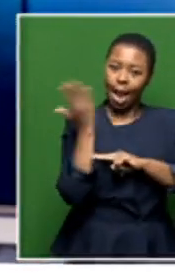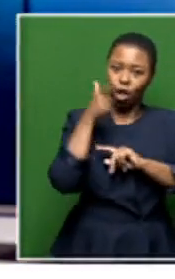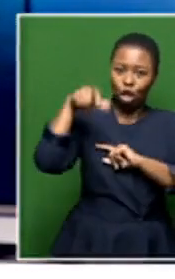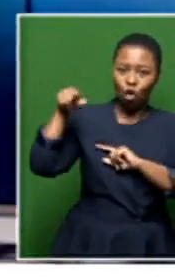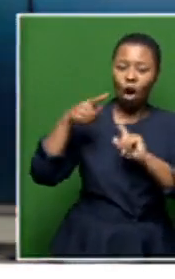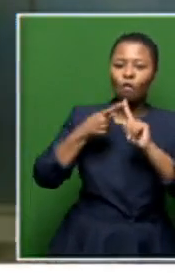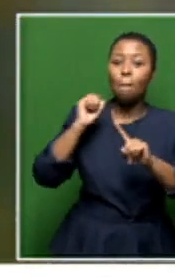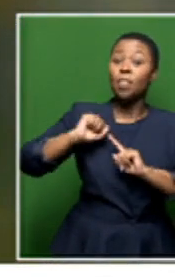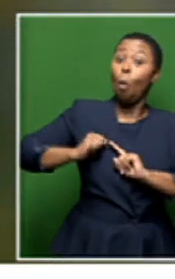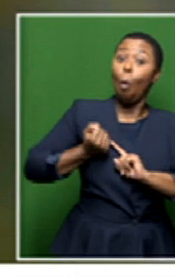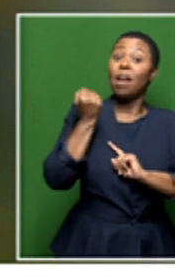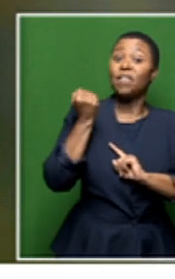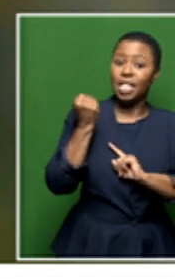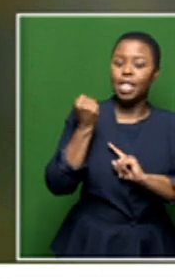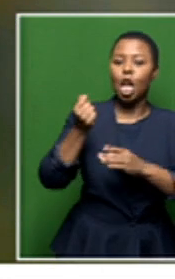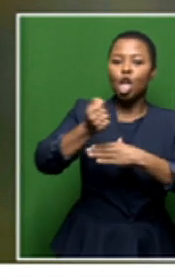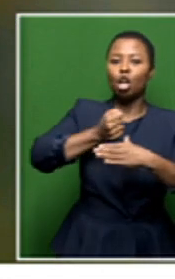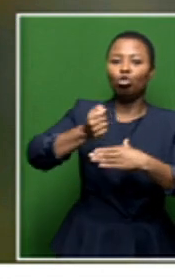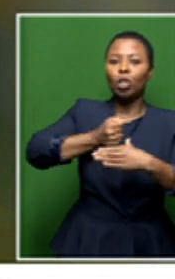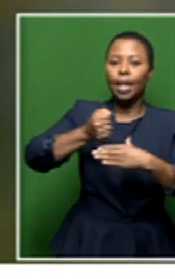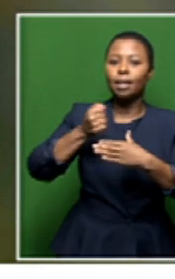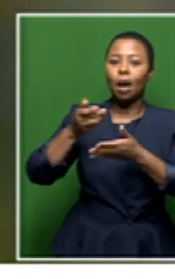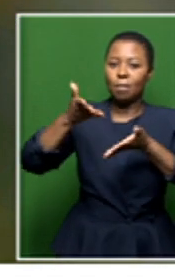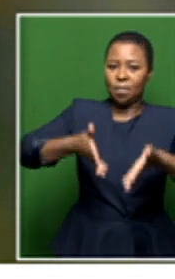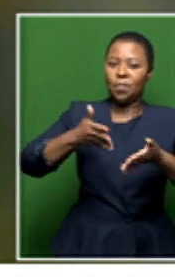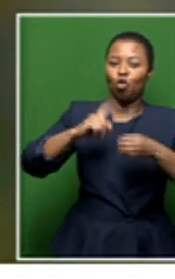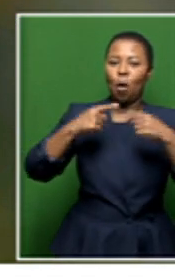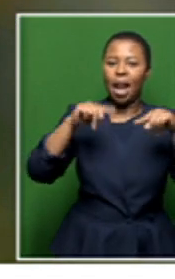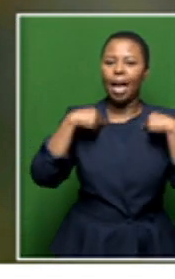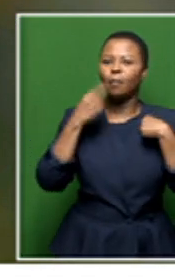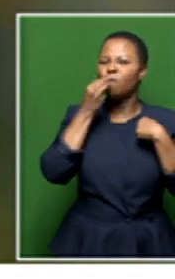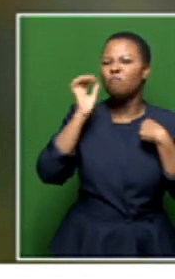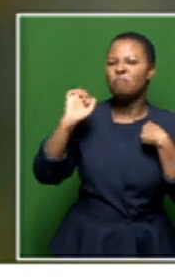from The Wife's Kitchen, and she joined us in the studio for a quick conversation about her culinary journey.